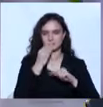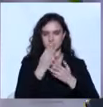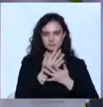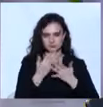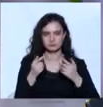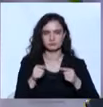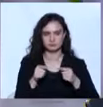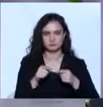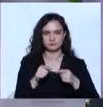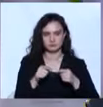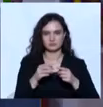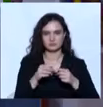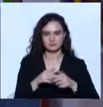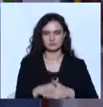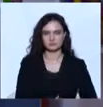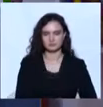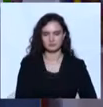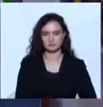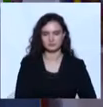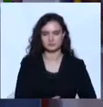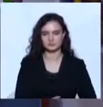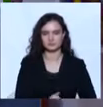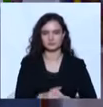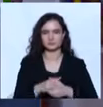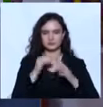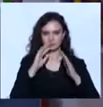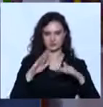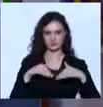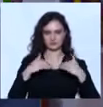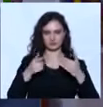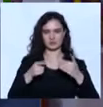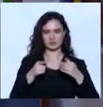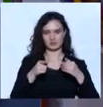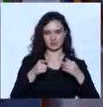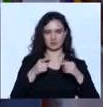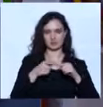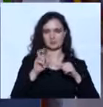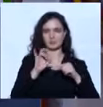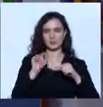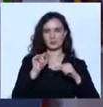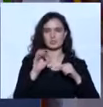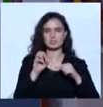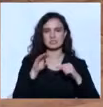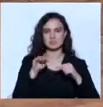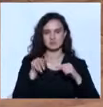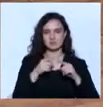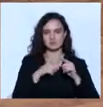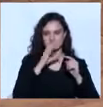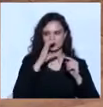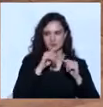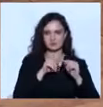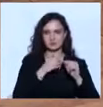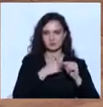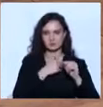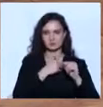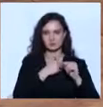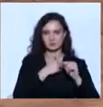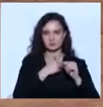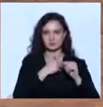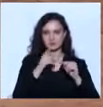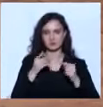shelter provided to him. Next, when he is with Beauty Smith, White Fang actually wants the